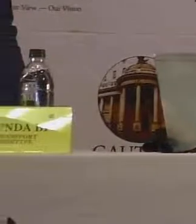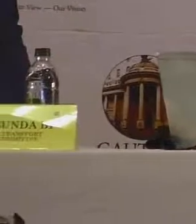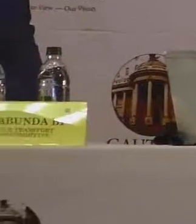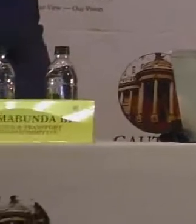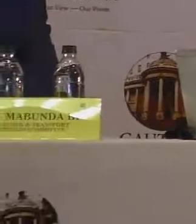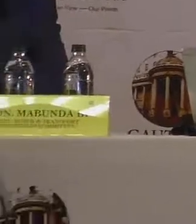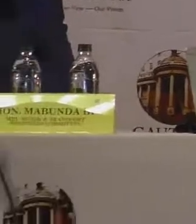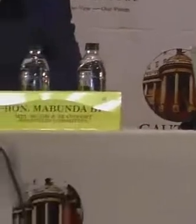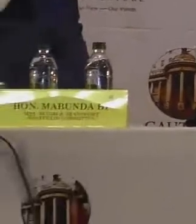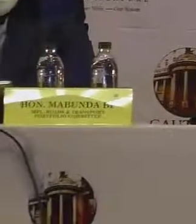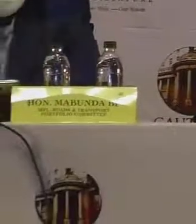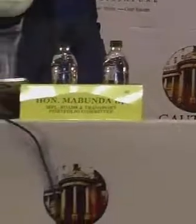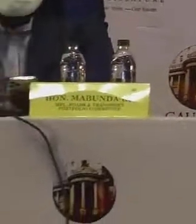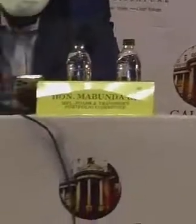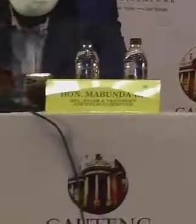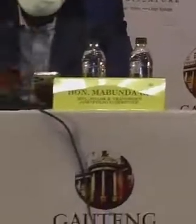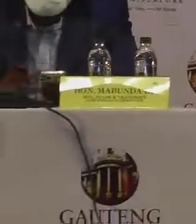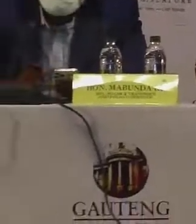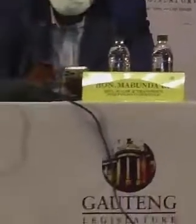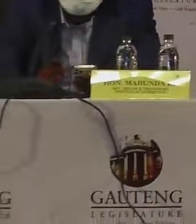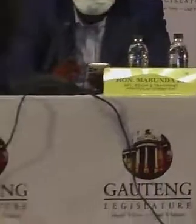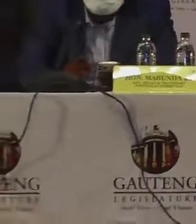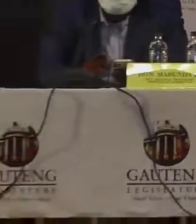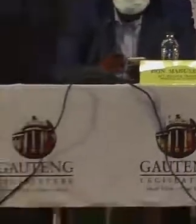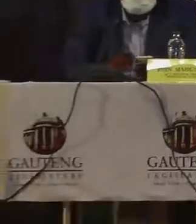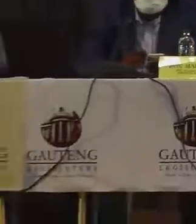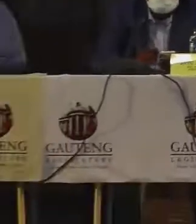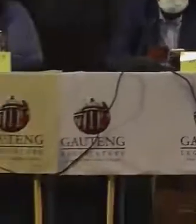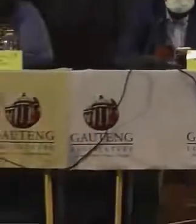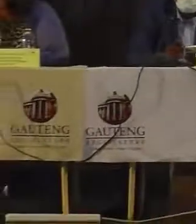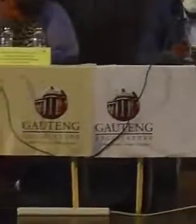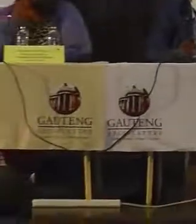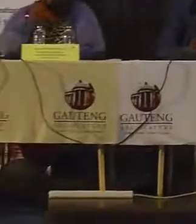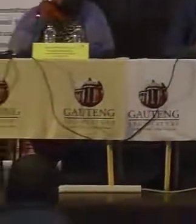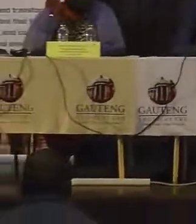for adoption, or if there's any amendments? Member Ndlwana.